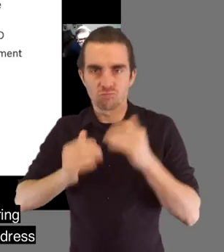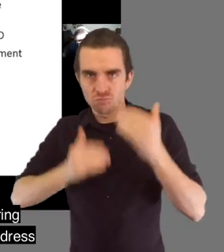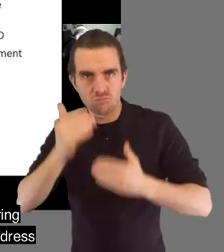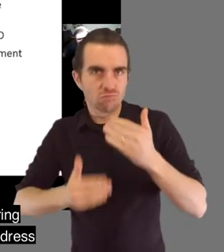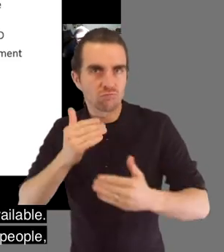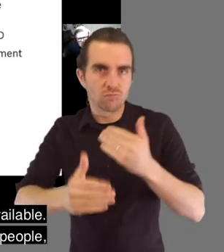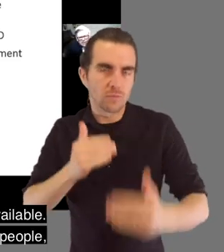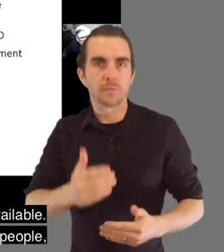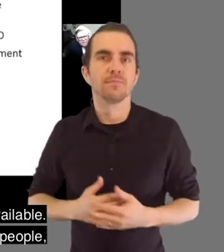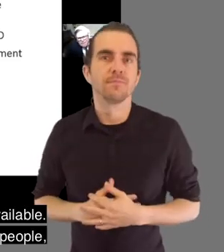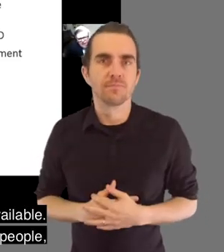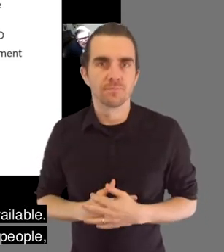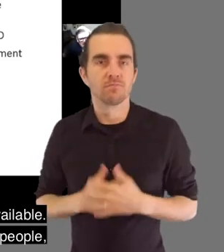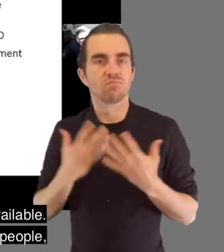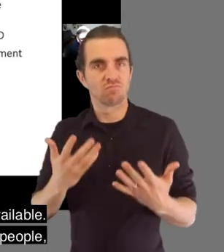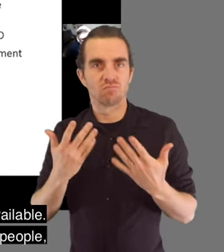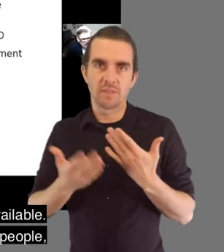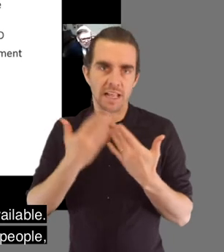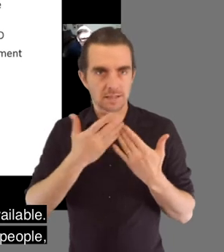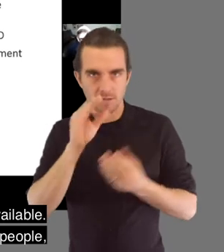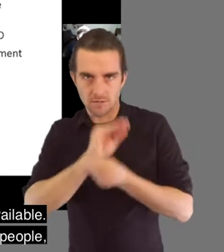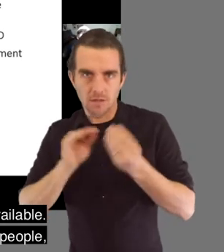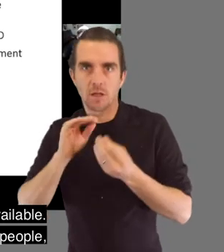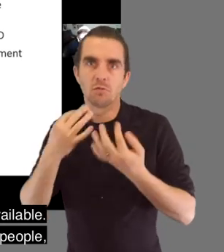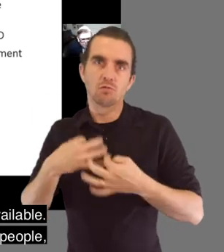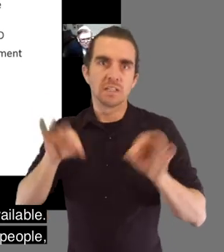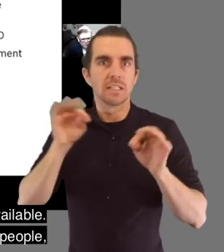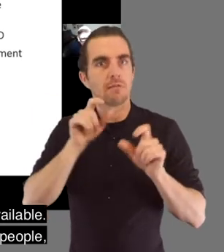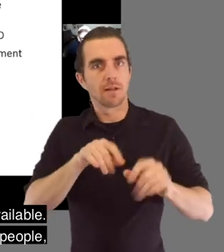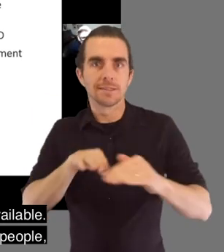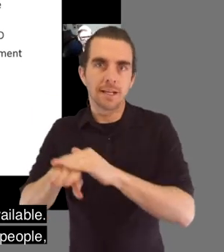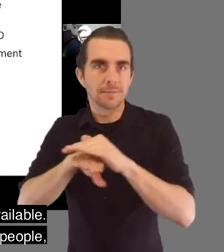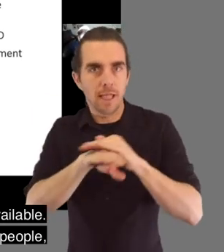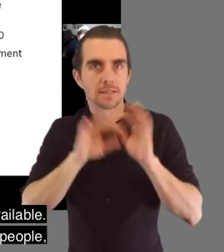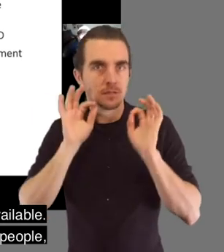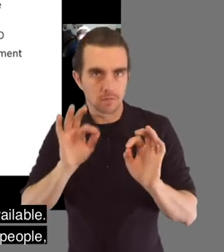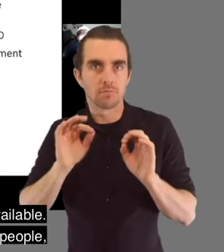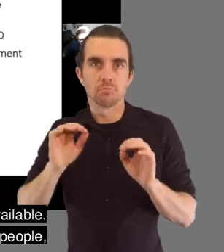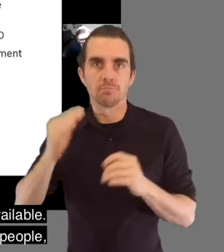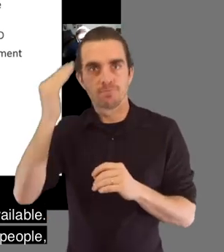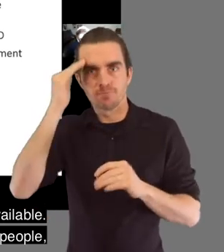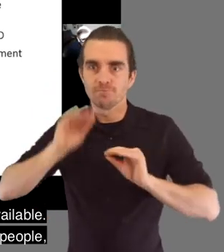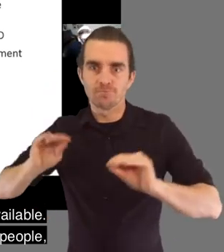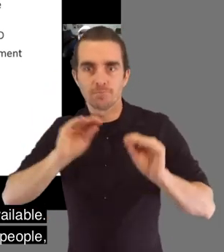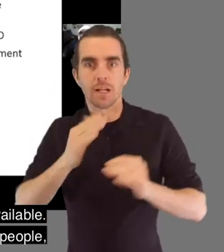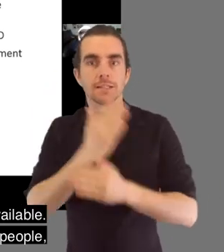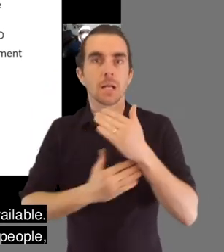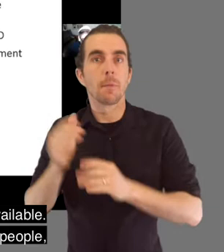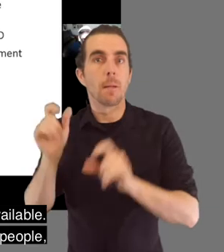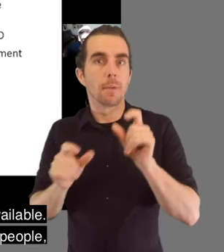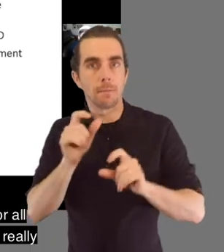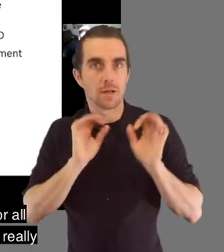legal redress easily and freely accessible and available, awareness raising led by disabled